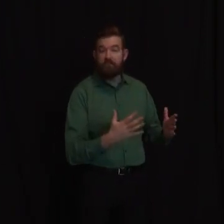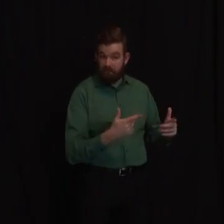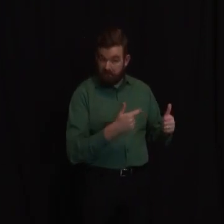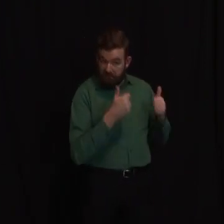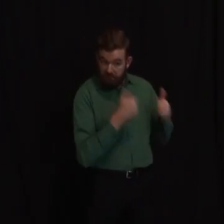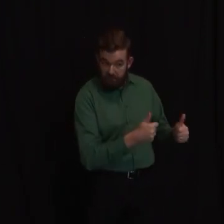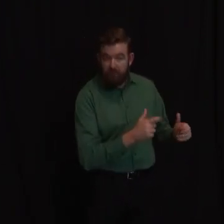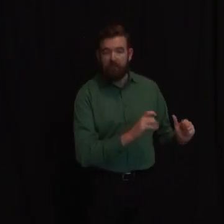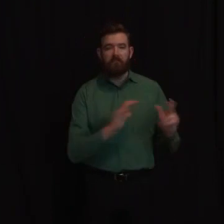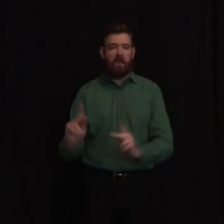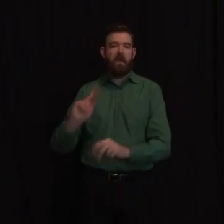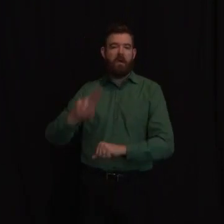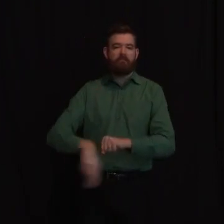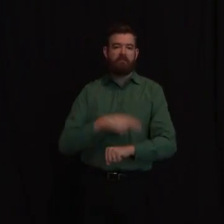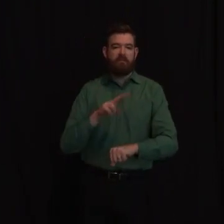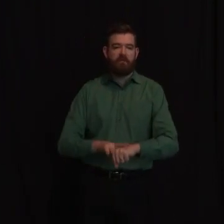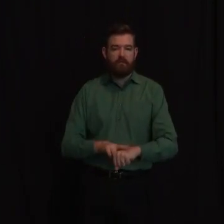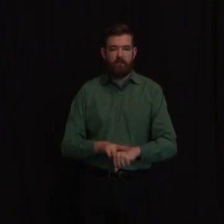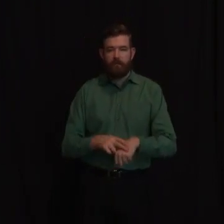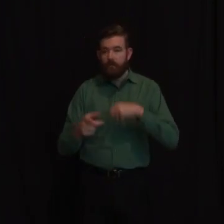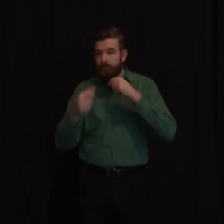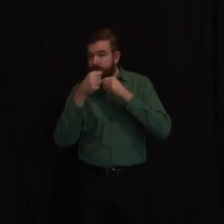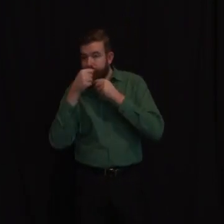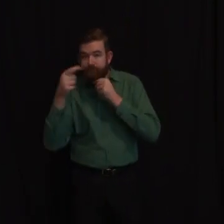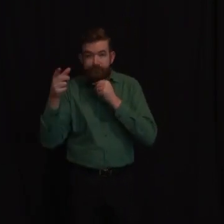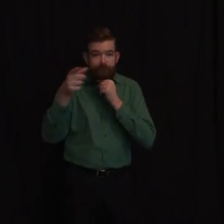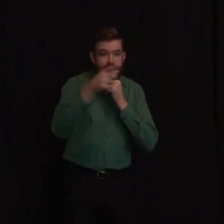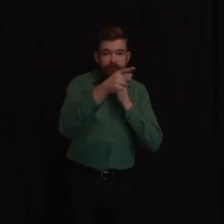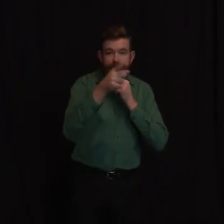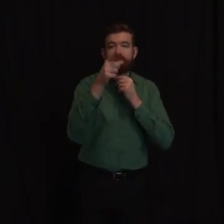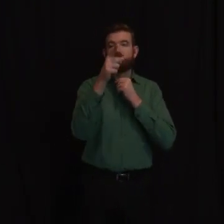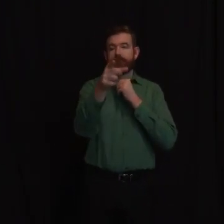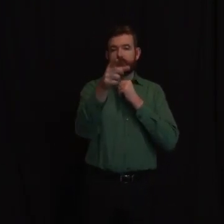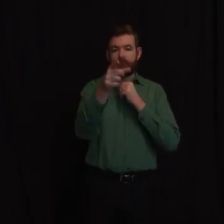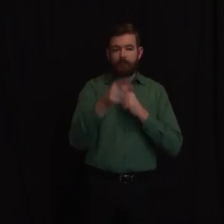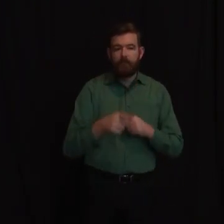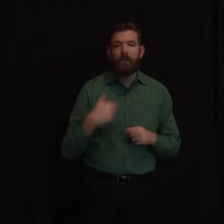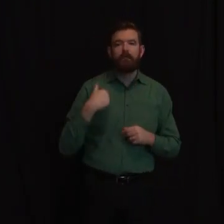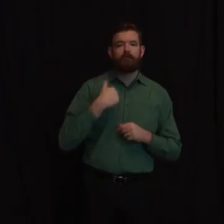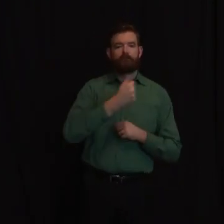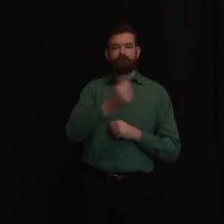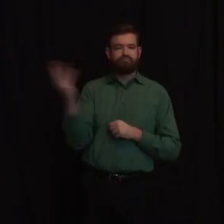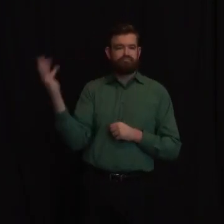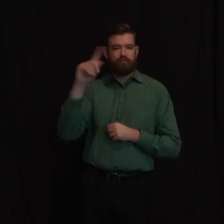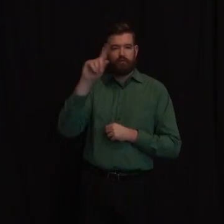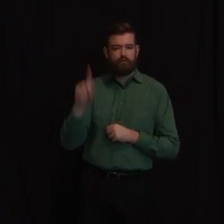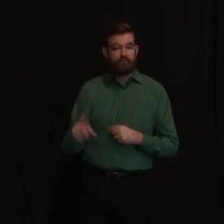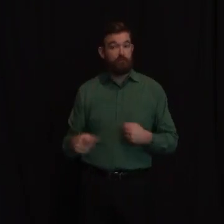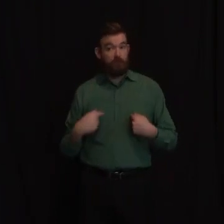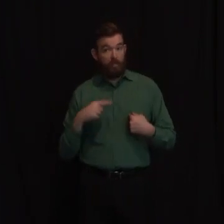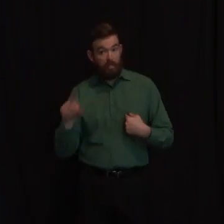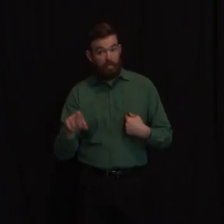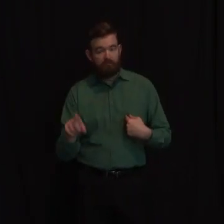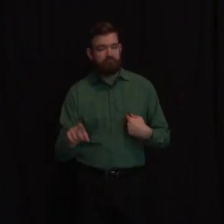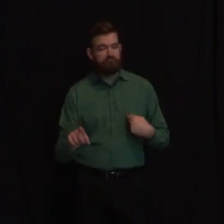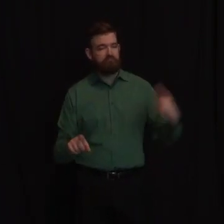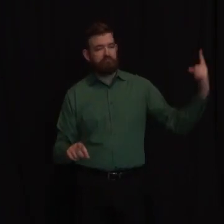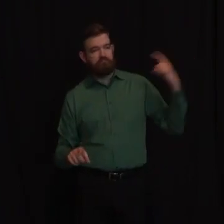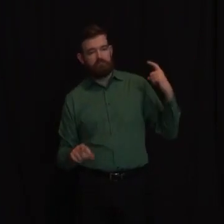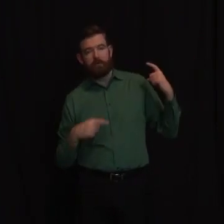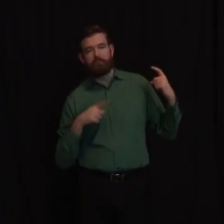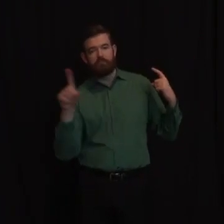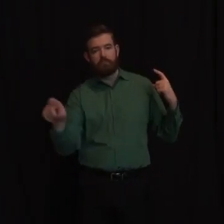right? Hold on, Brent. Oh, sorry. So bear with me. I have a few from other outlets and stuff. How can you say the curve is